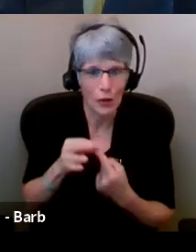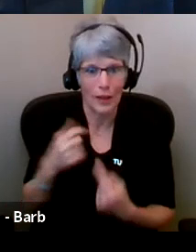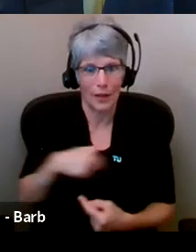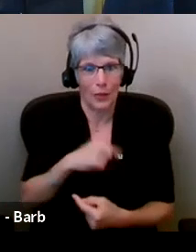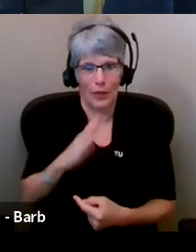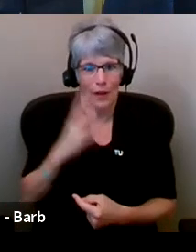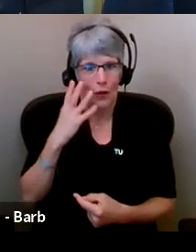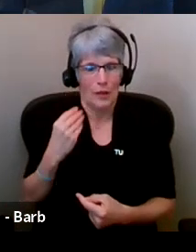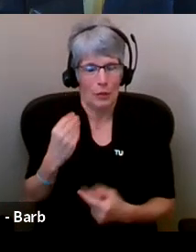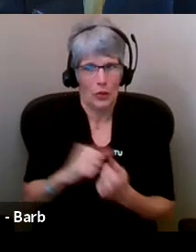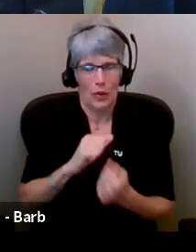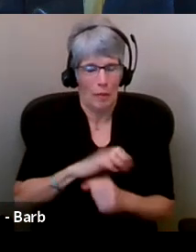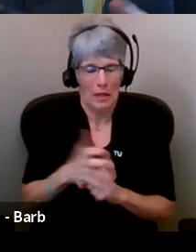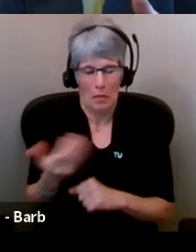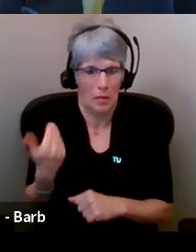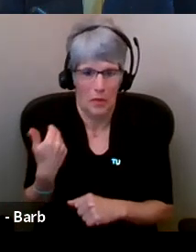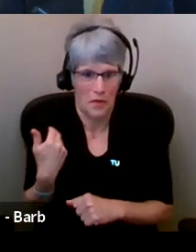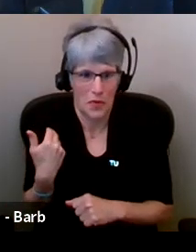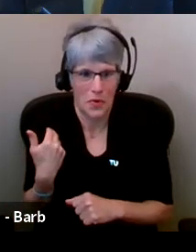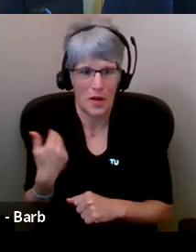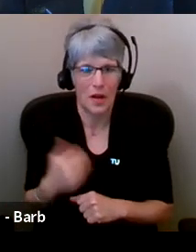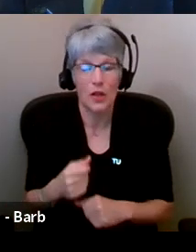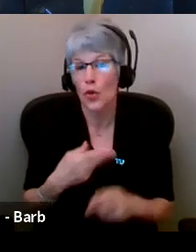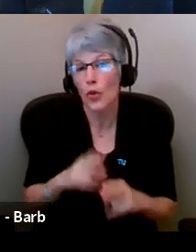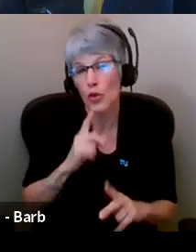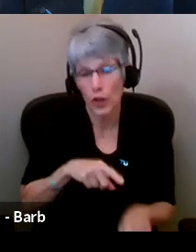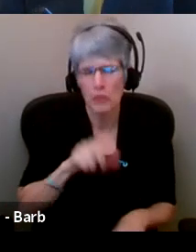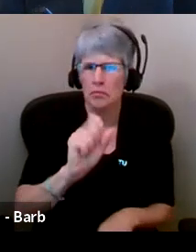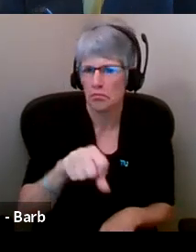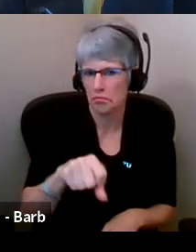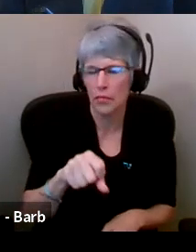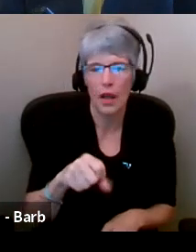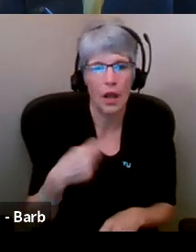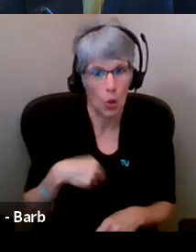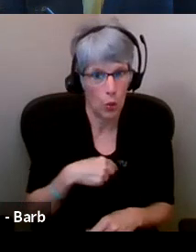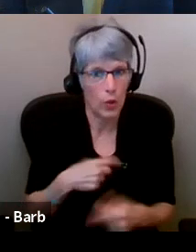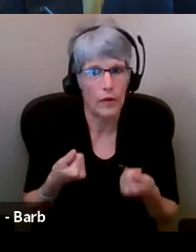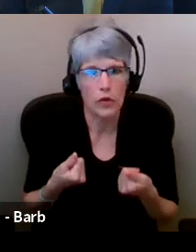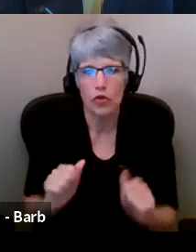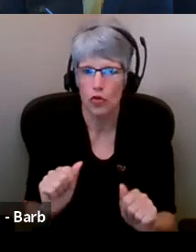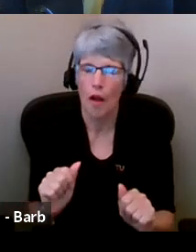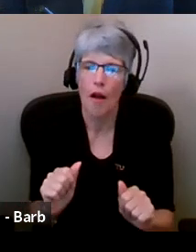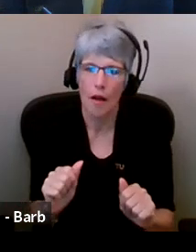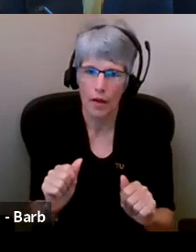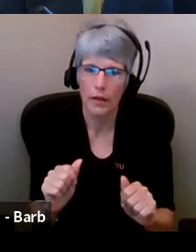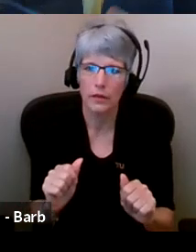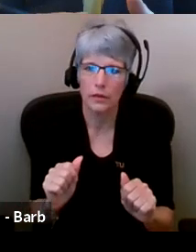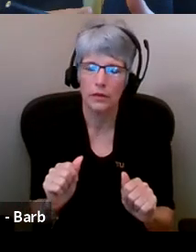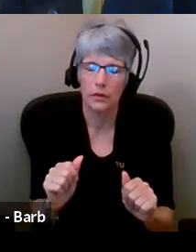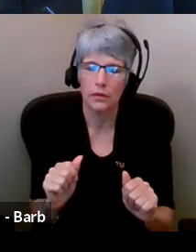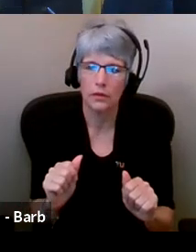with a pandemic before. So I guess the short answer is yes, we've really tried very, very hard to make sure